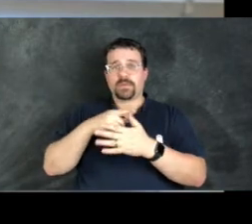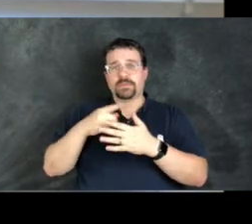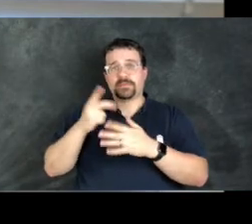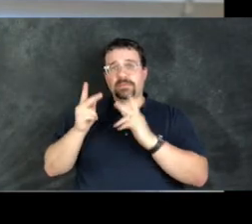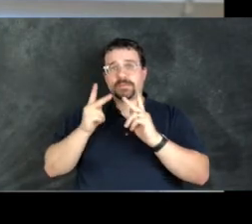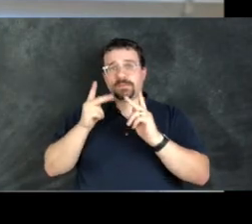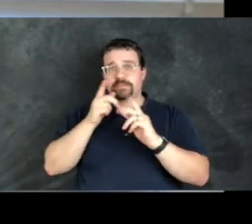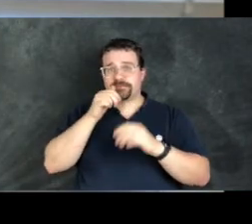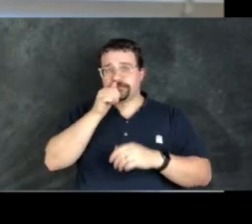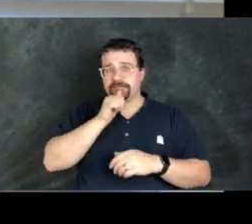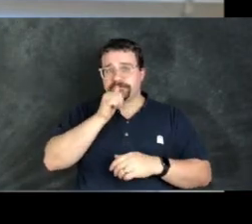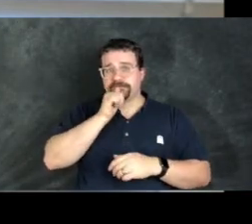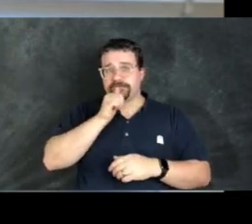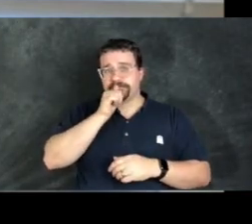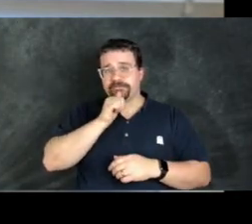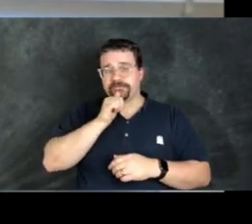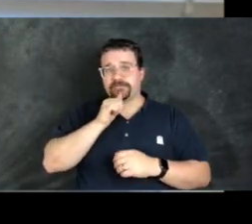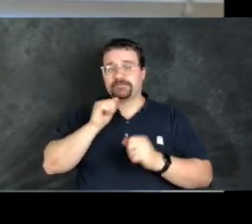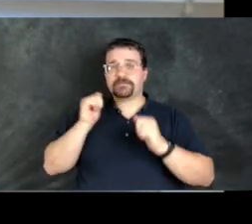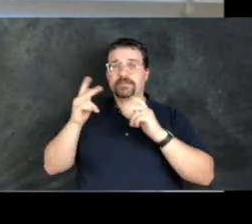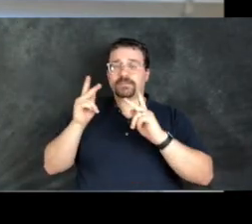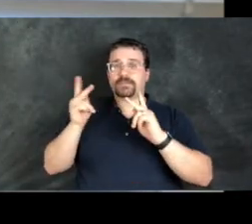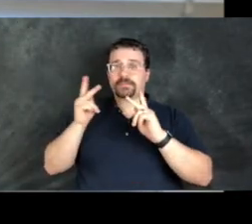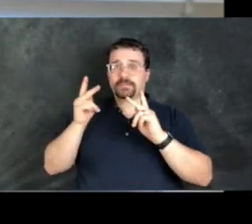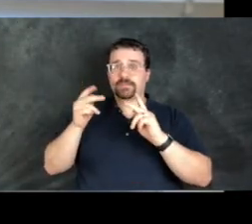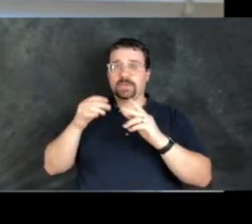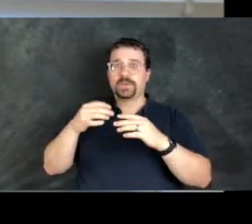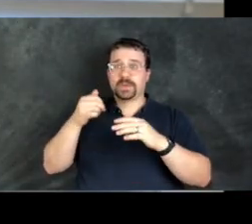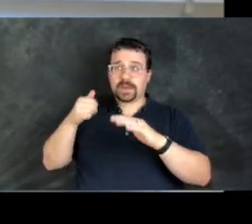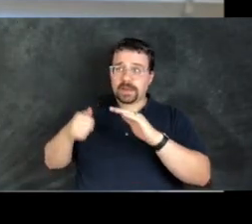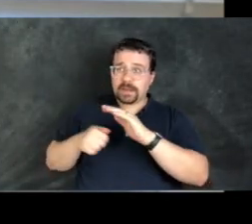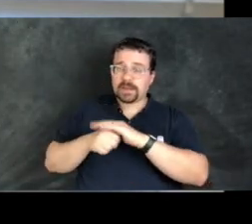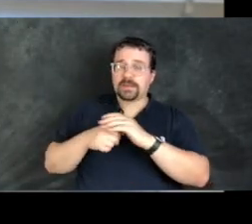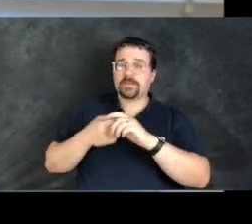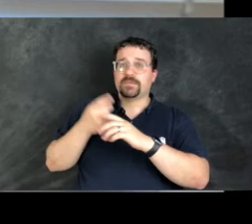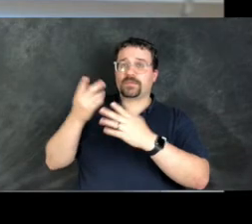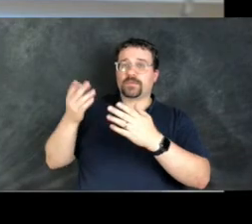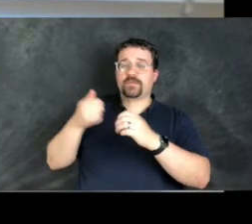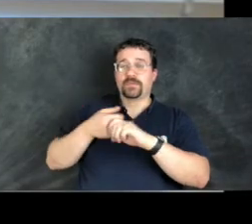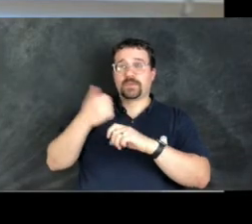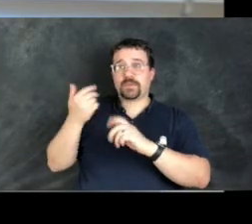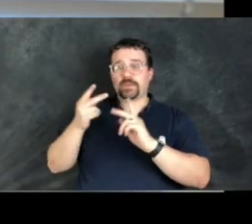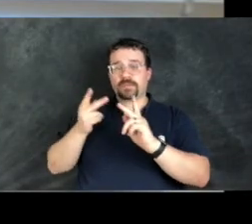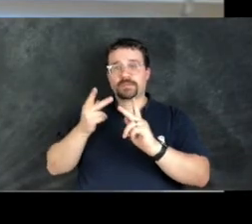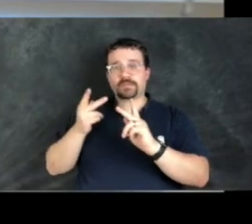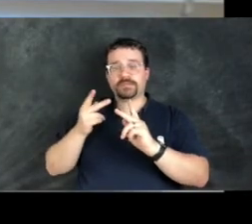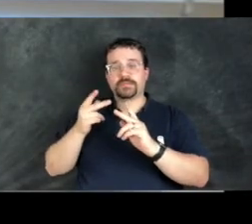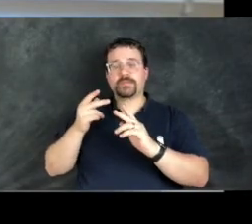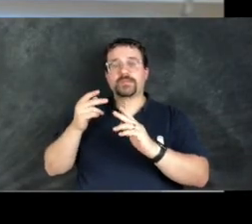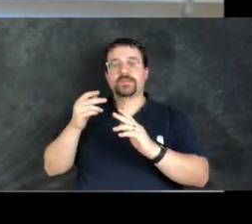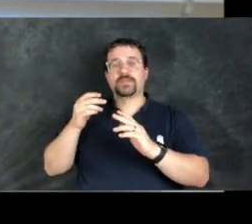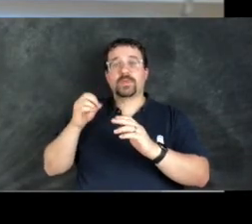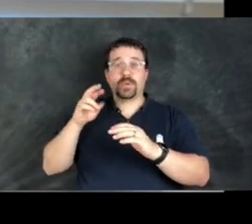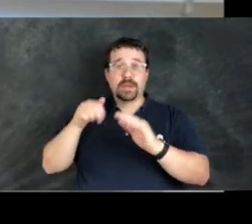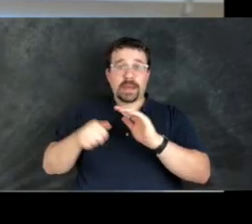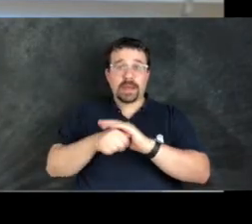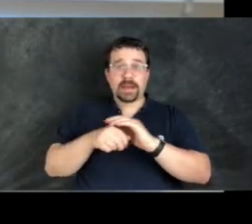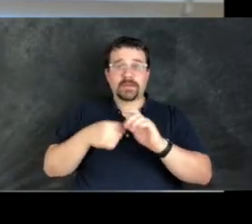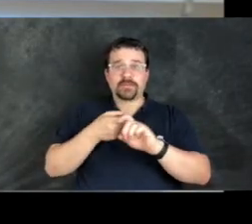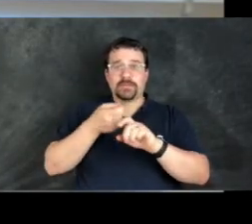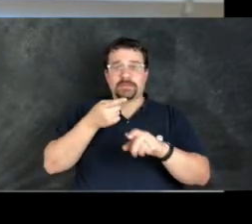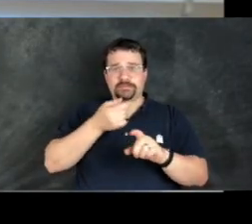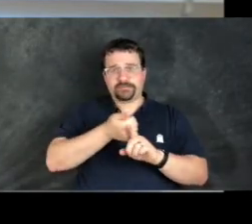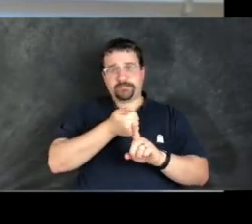who suffer, all who are hiding from you, from others, or even from